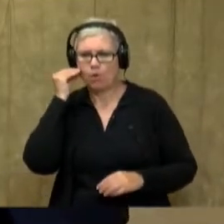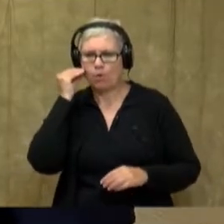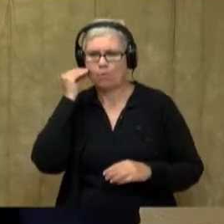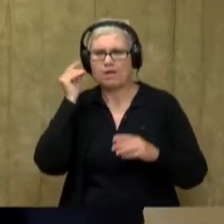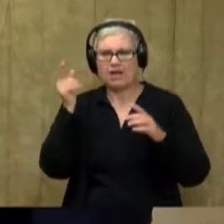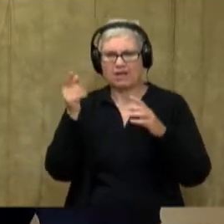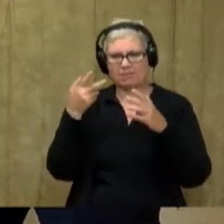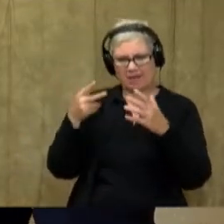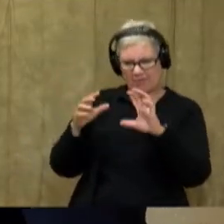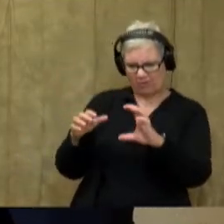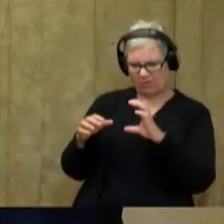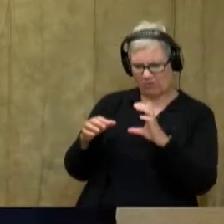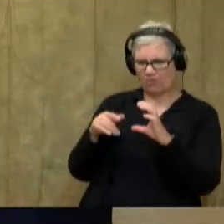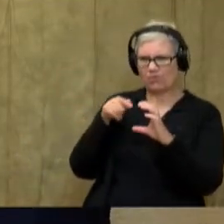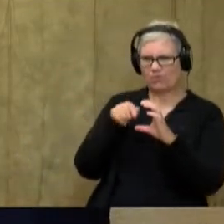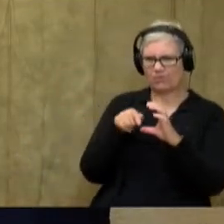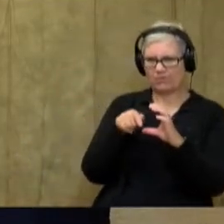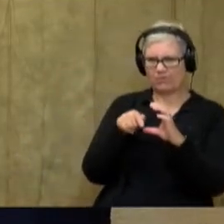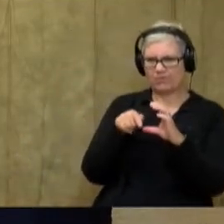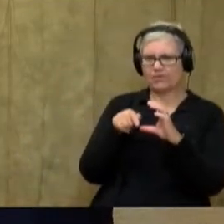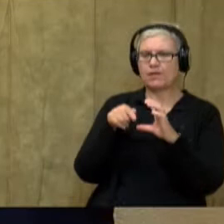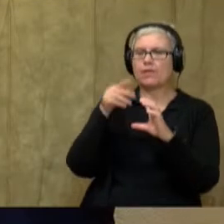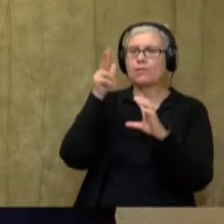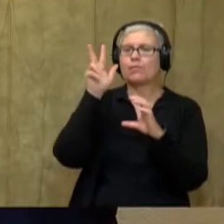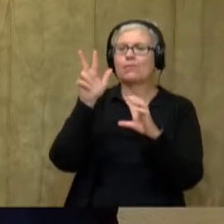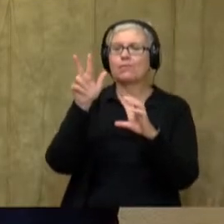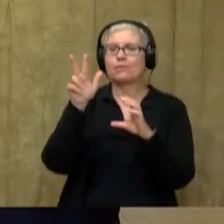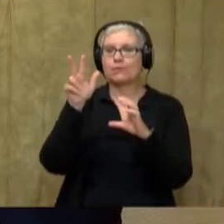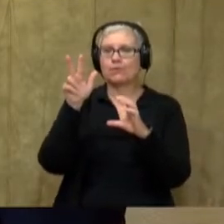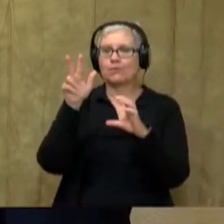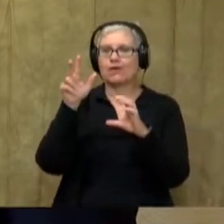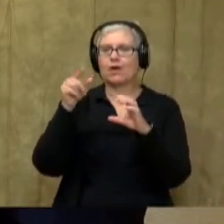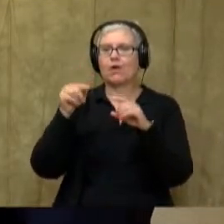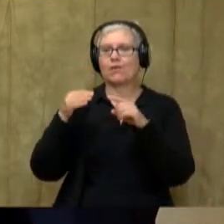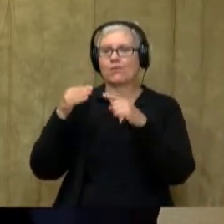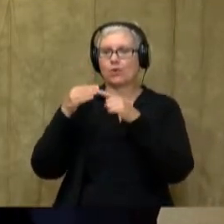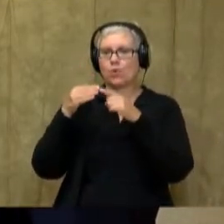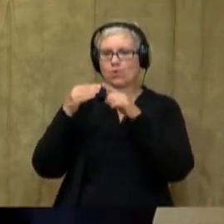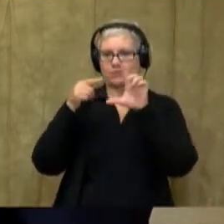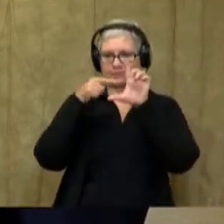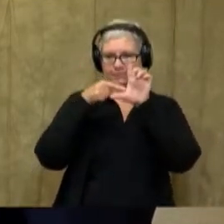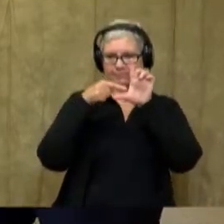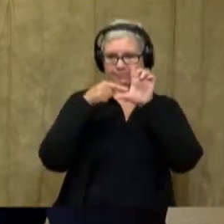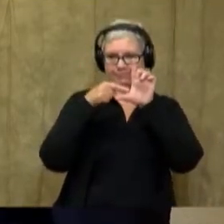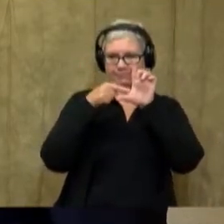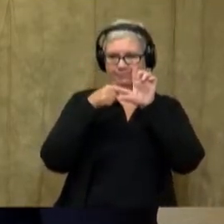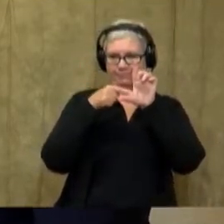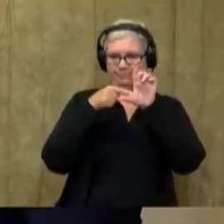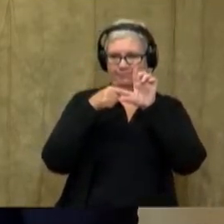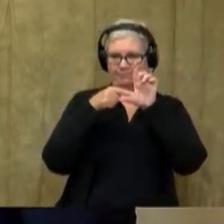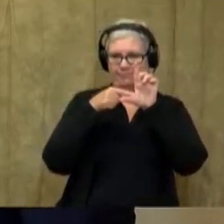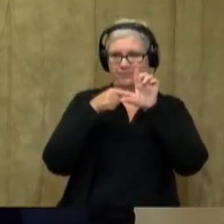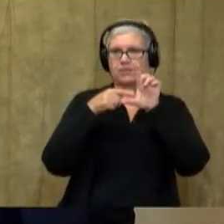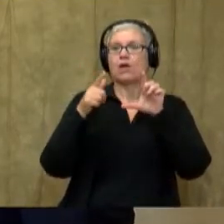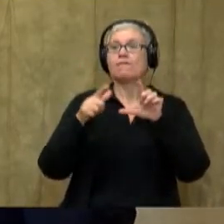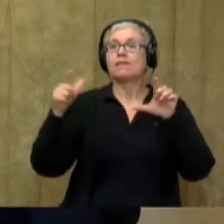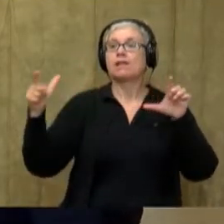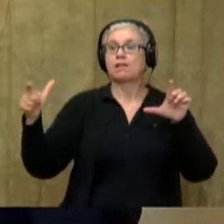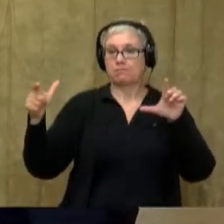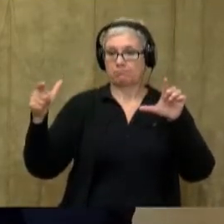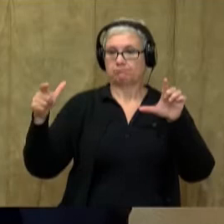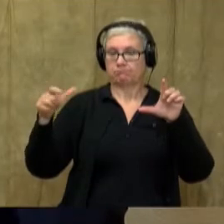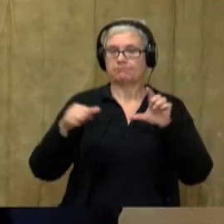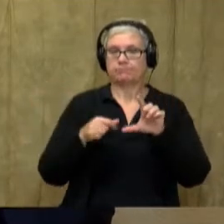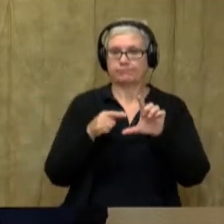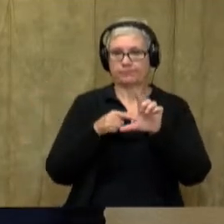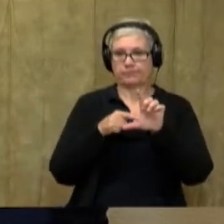these locations, what we see is that the 3 faces painted are going to be the corners or the vertices of our larger cube.